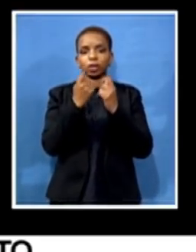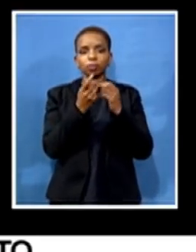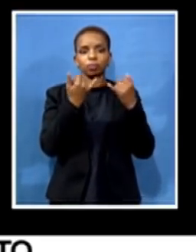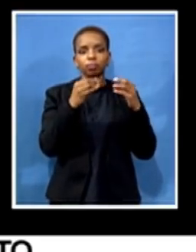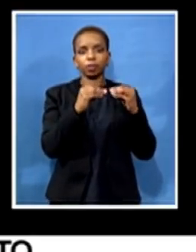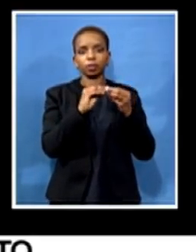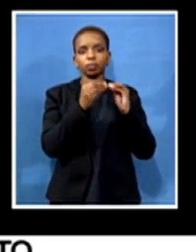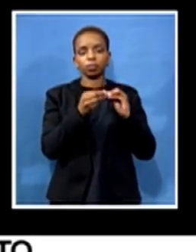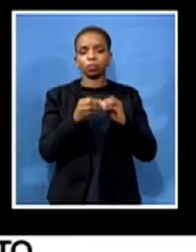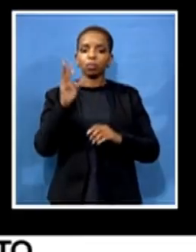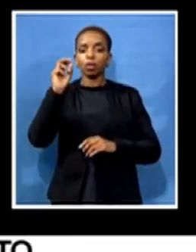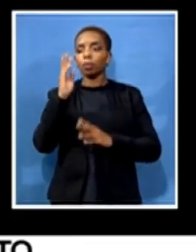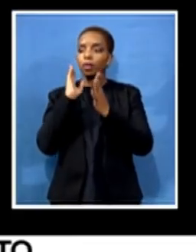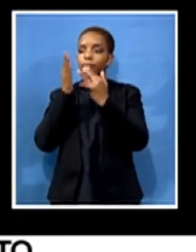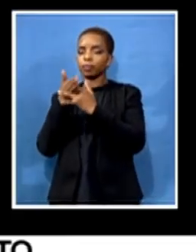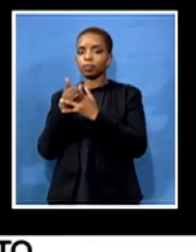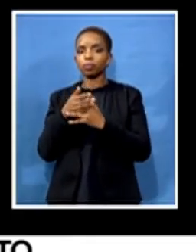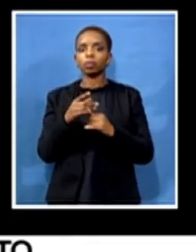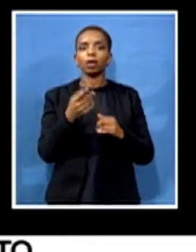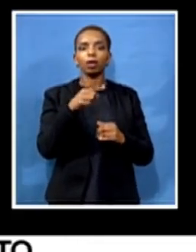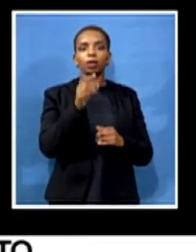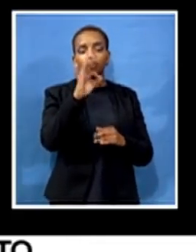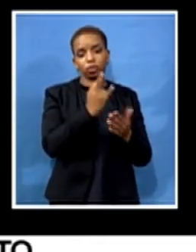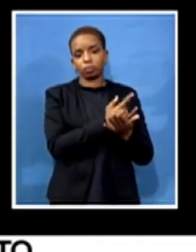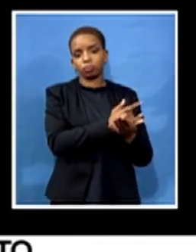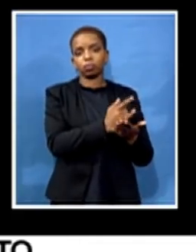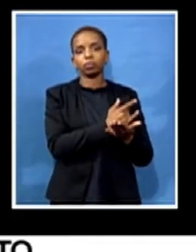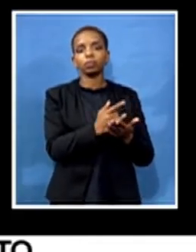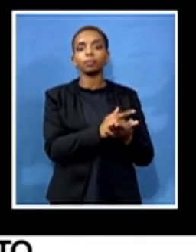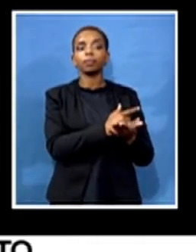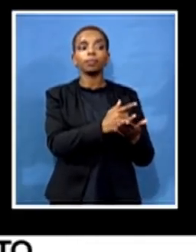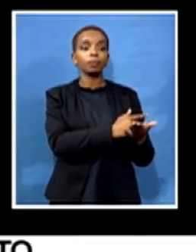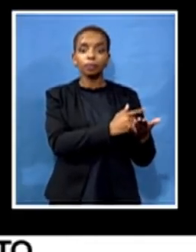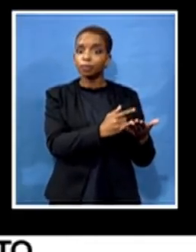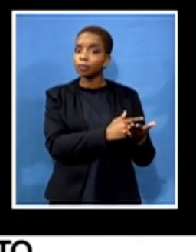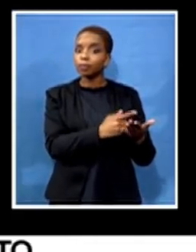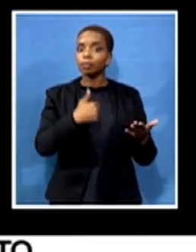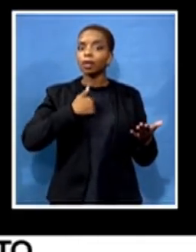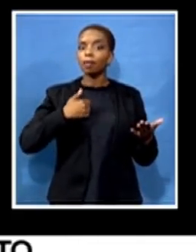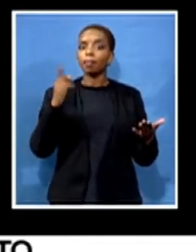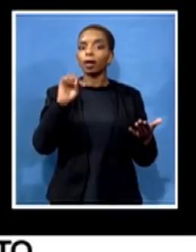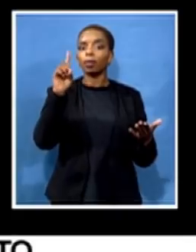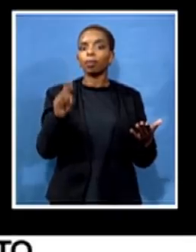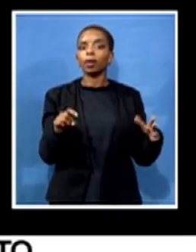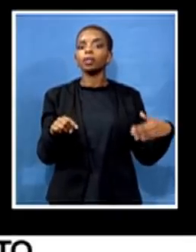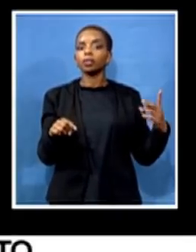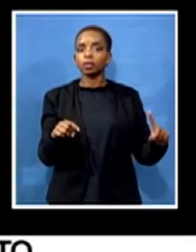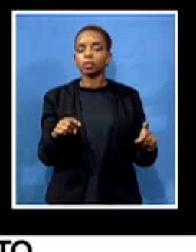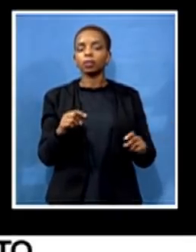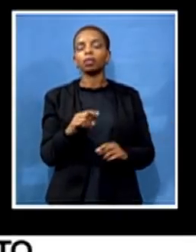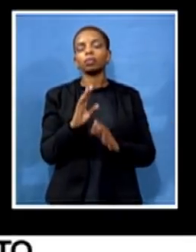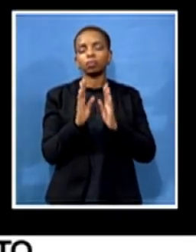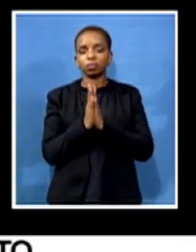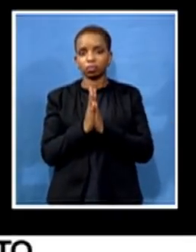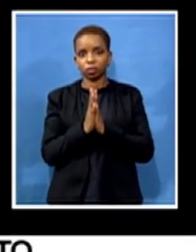Chair. Deputy Chair, my question is... Can we please mute the other people?